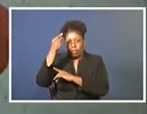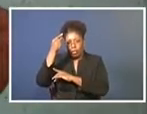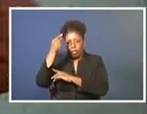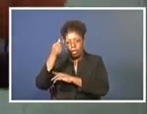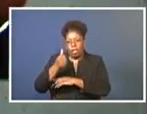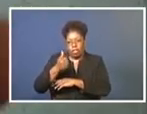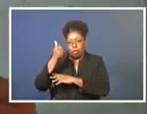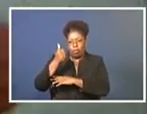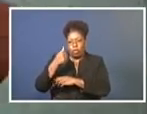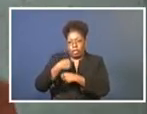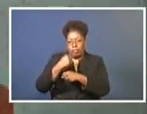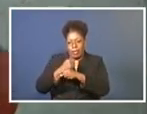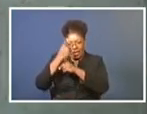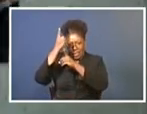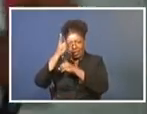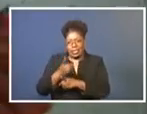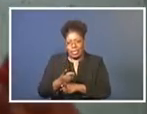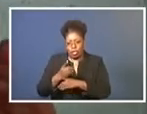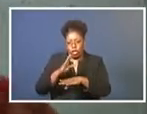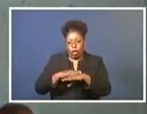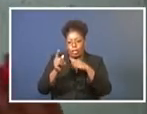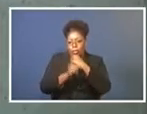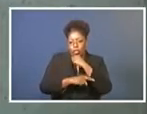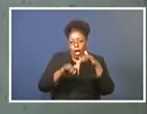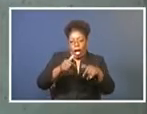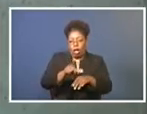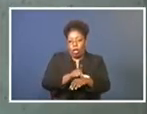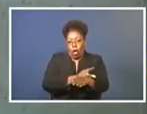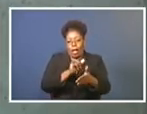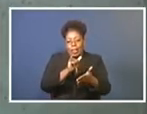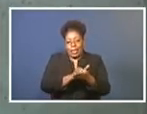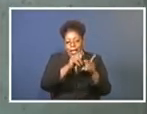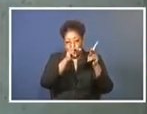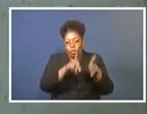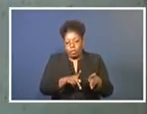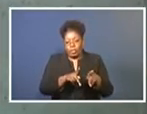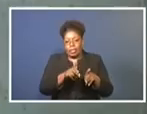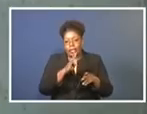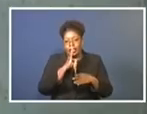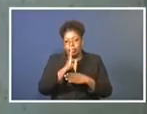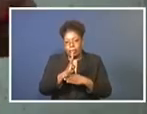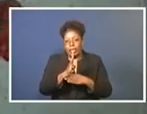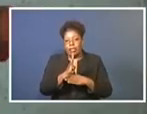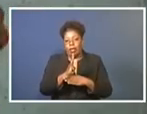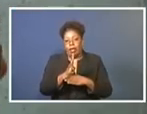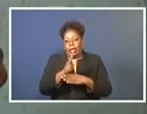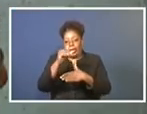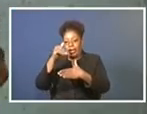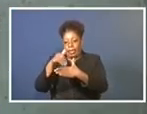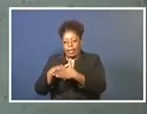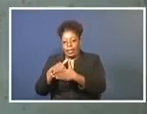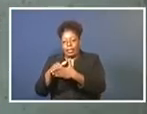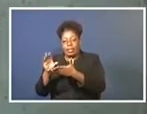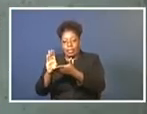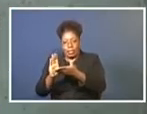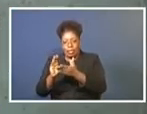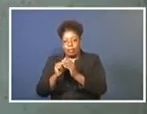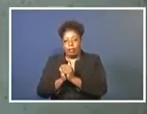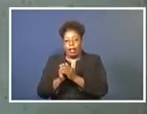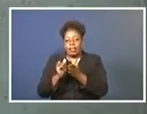determination on the sentence or how long that person can be detained, that is in violation of